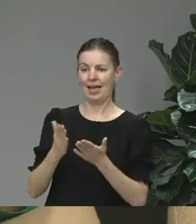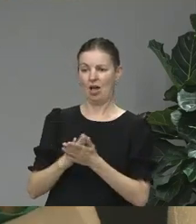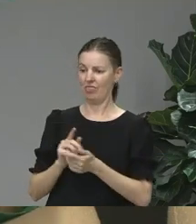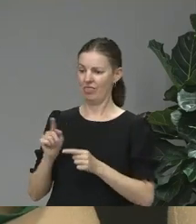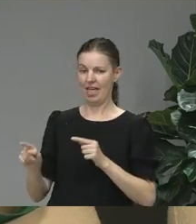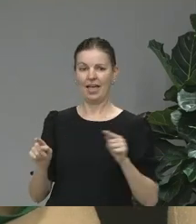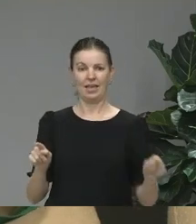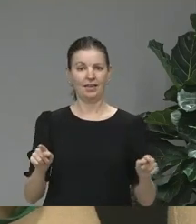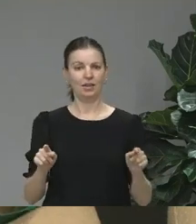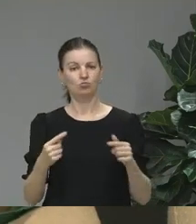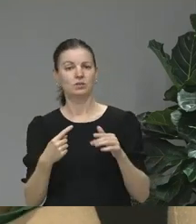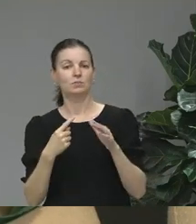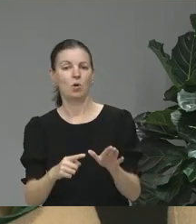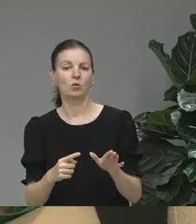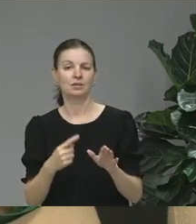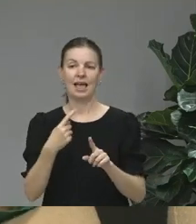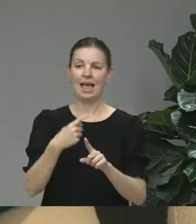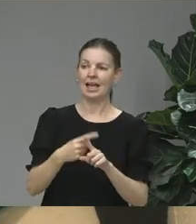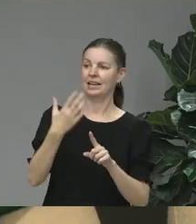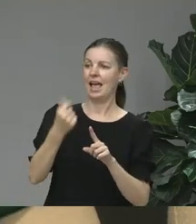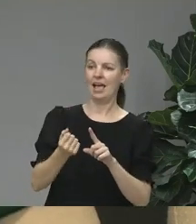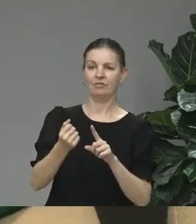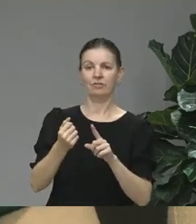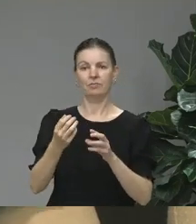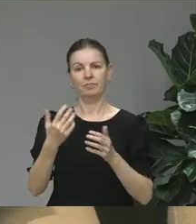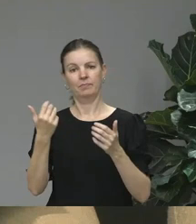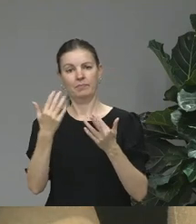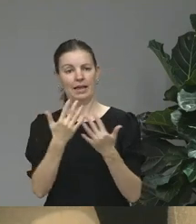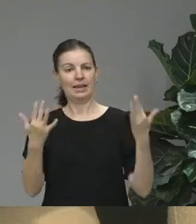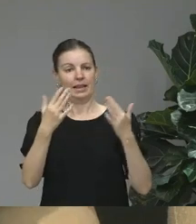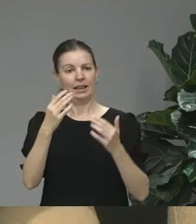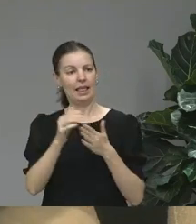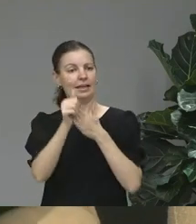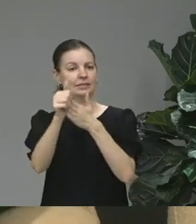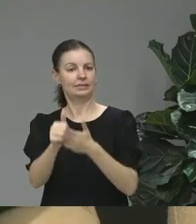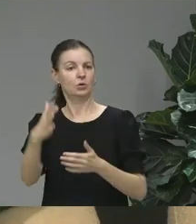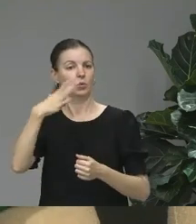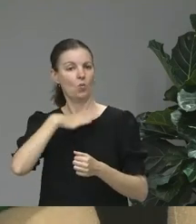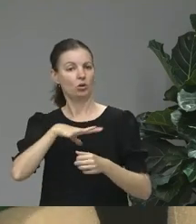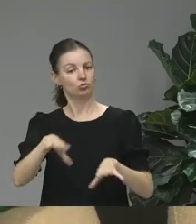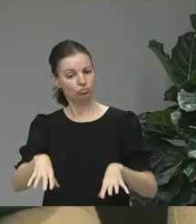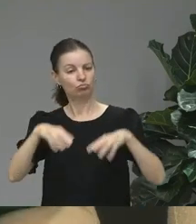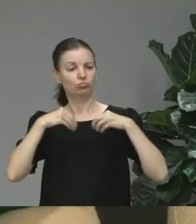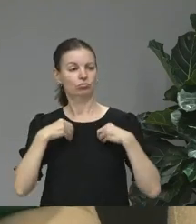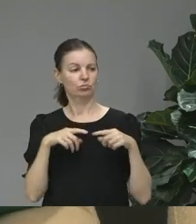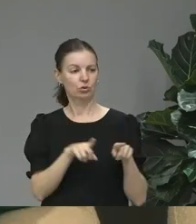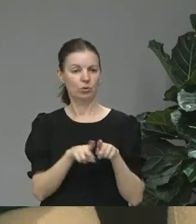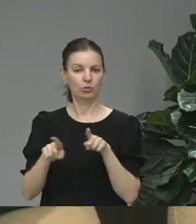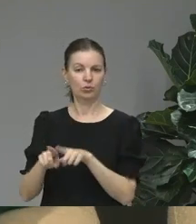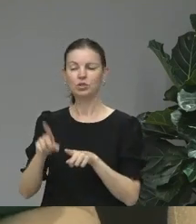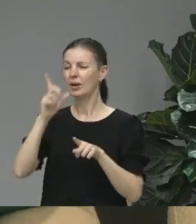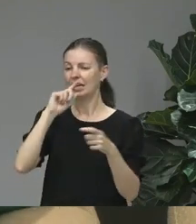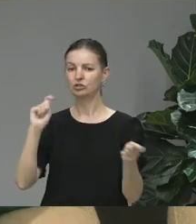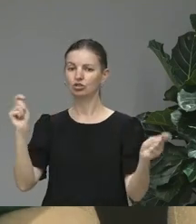their enlightened leaders who want to embrace it as well can shift that whole sense that it, so it becomes part